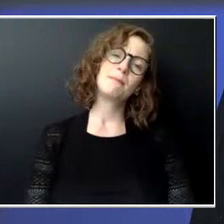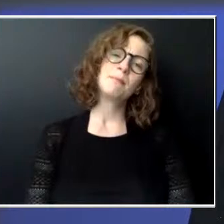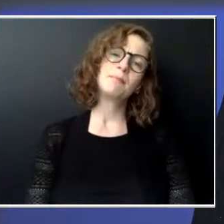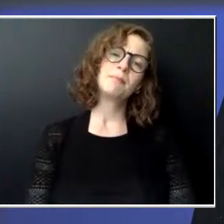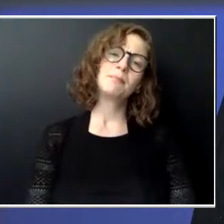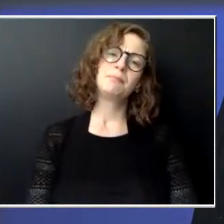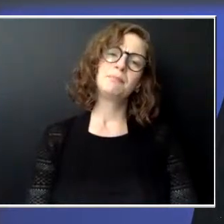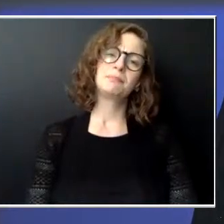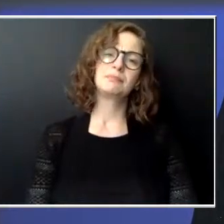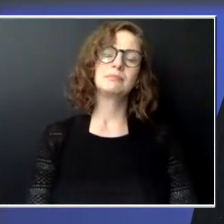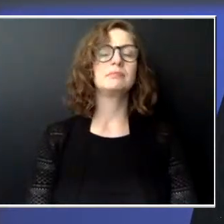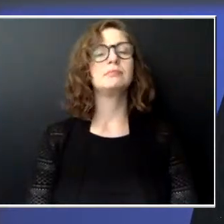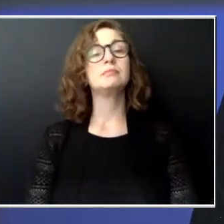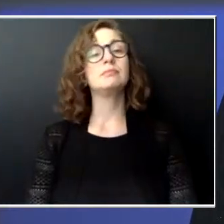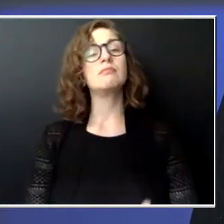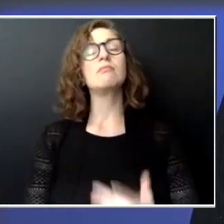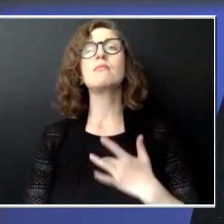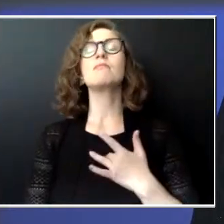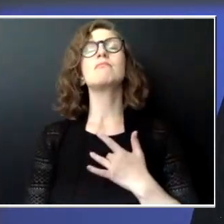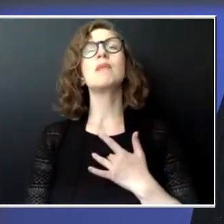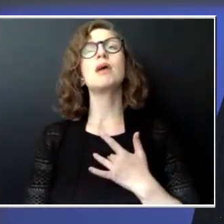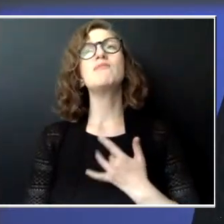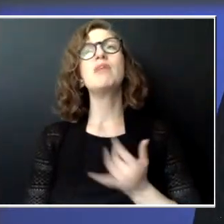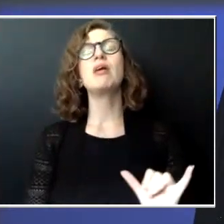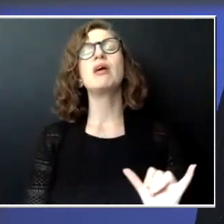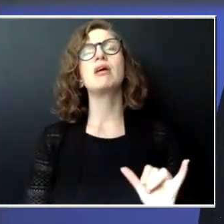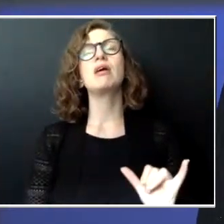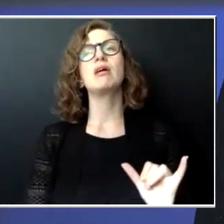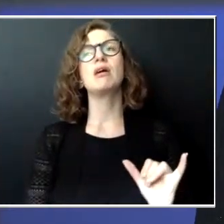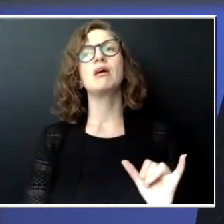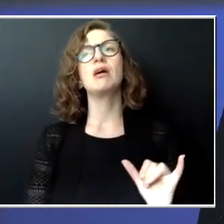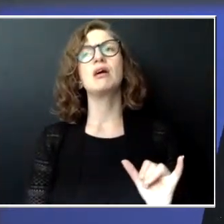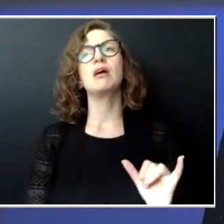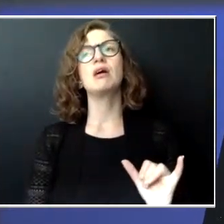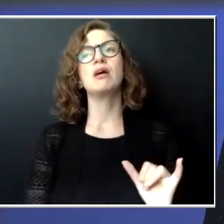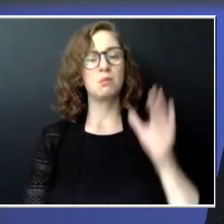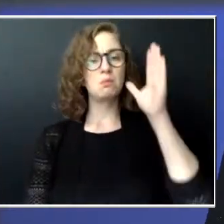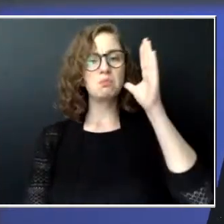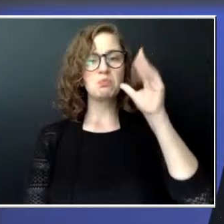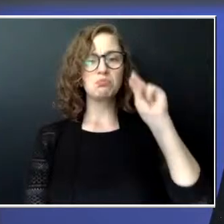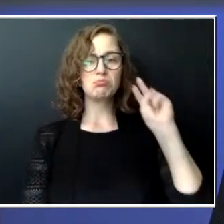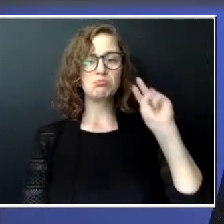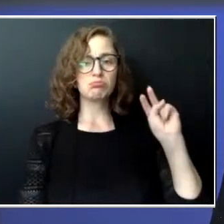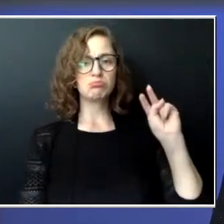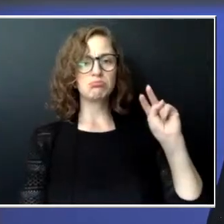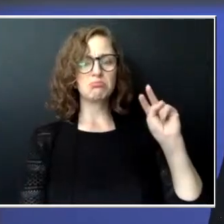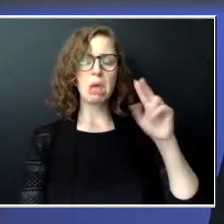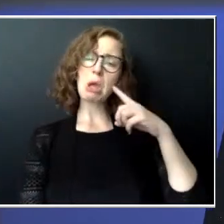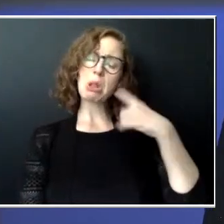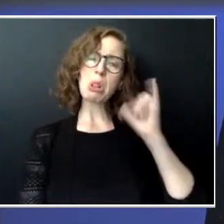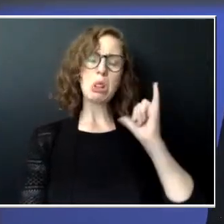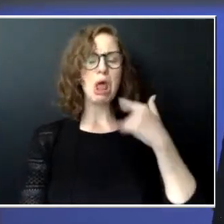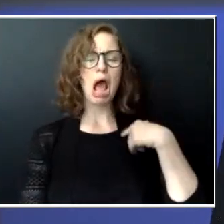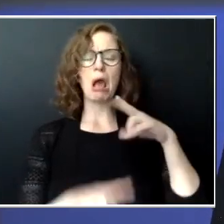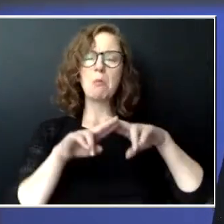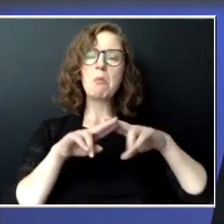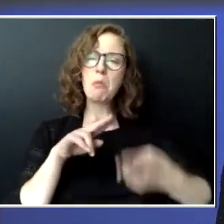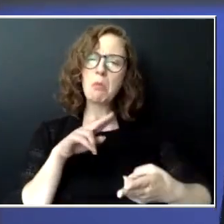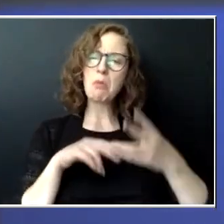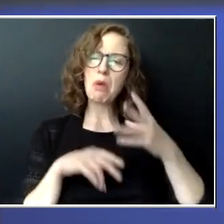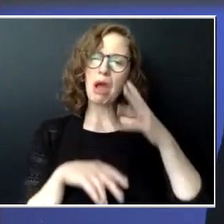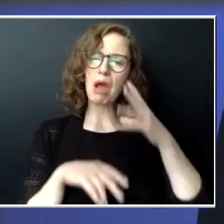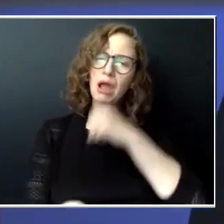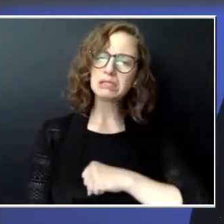I felt like I looked at myself in the mirror and said, yeah, it looks like I'm losing weight, I guess, now that you mention it. But other than